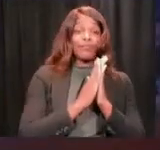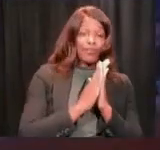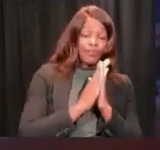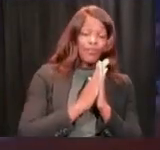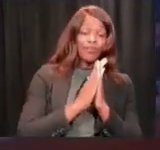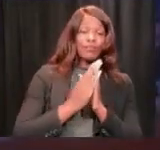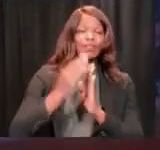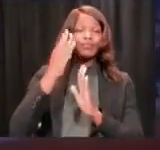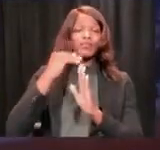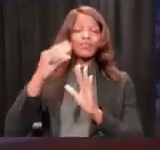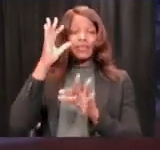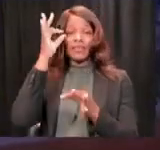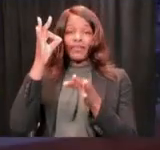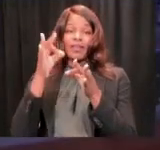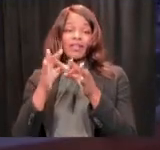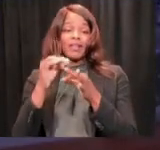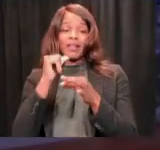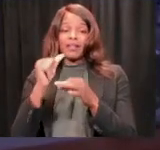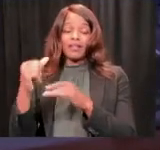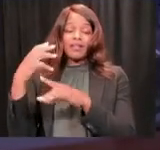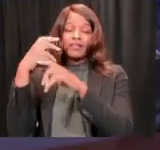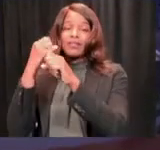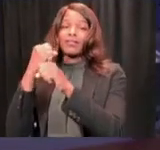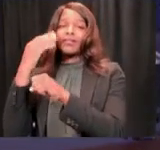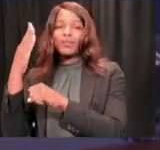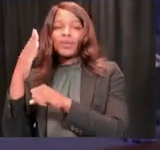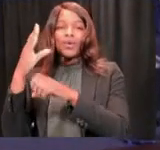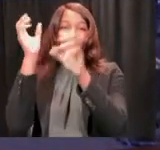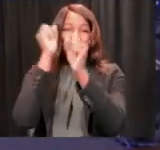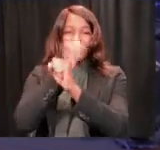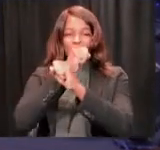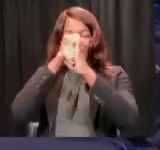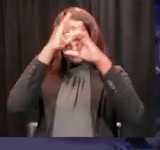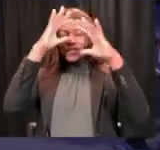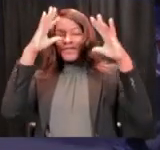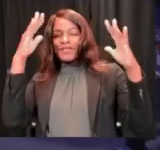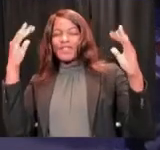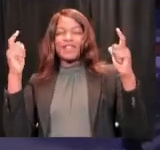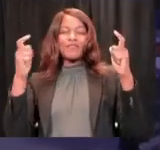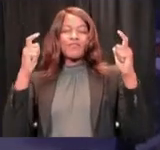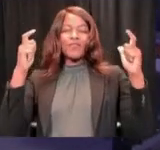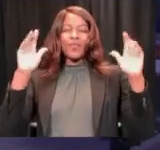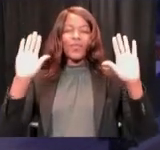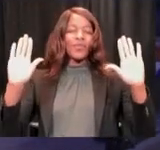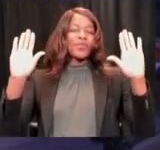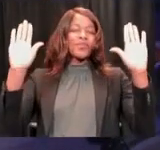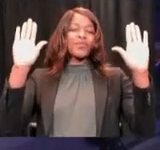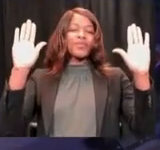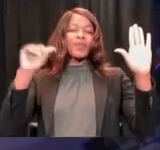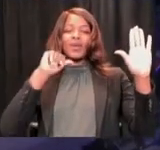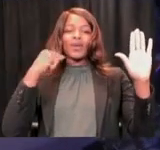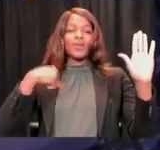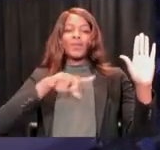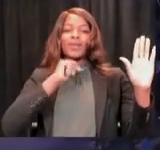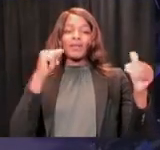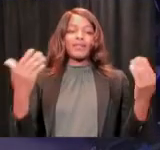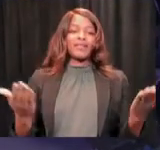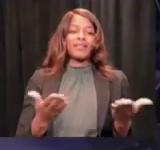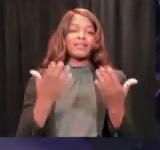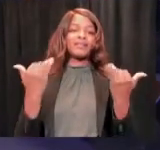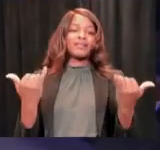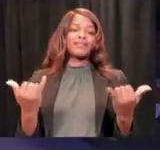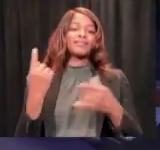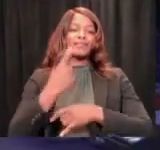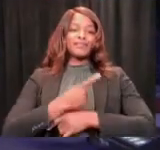had not trusted you, if they had not dreamed big, we would not be where we are today. So, Father, in the name